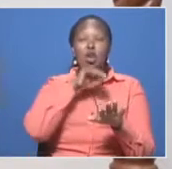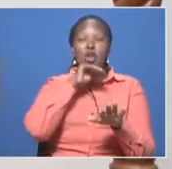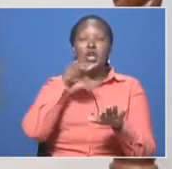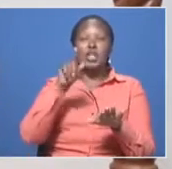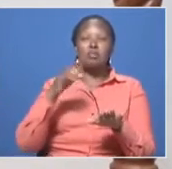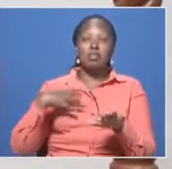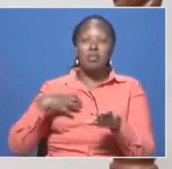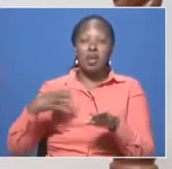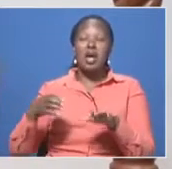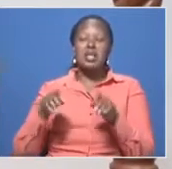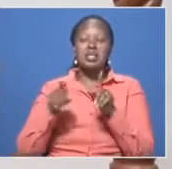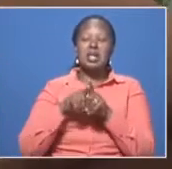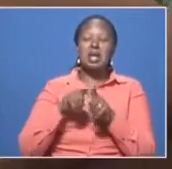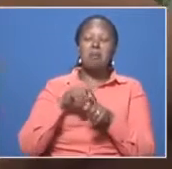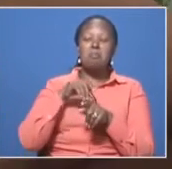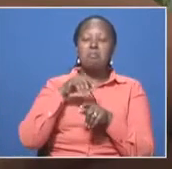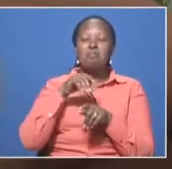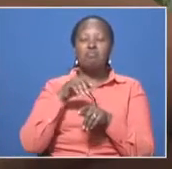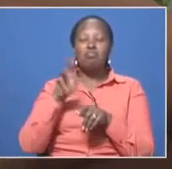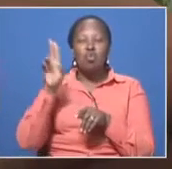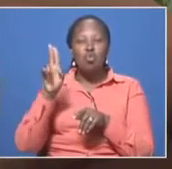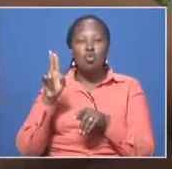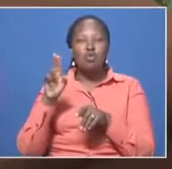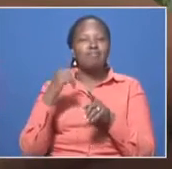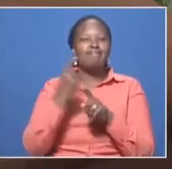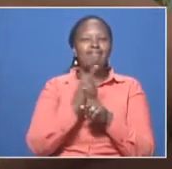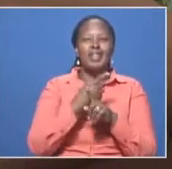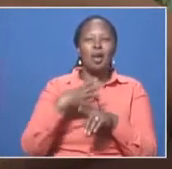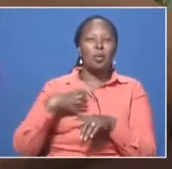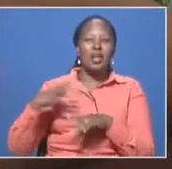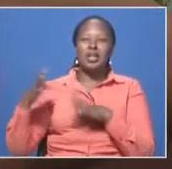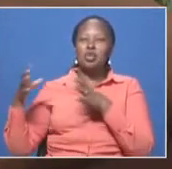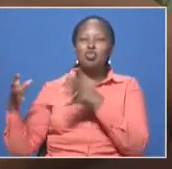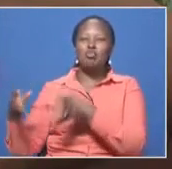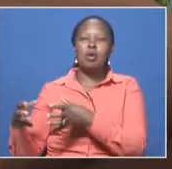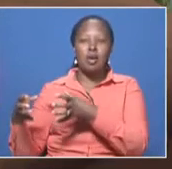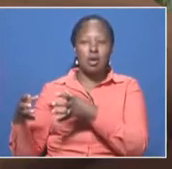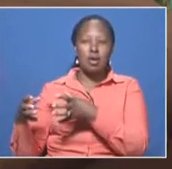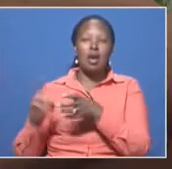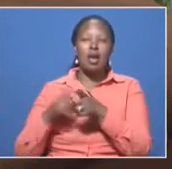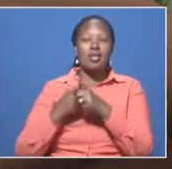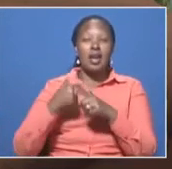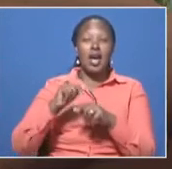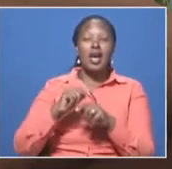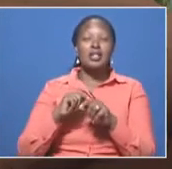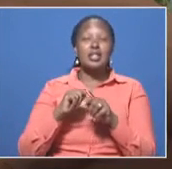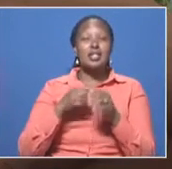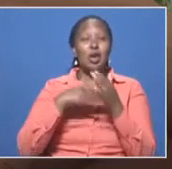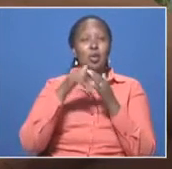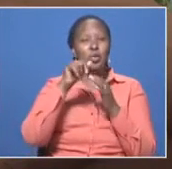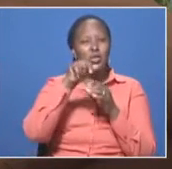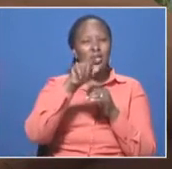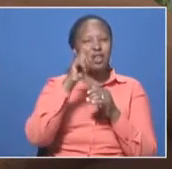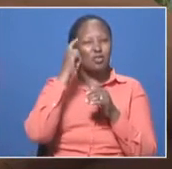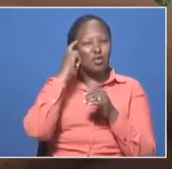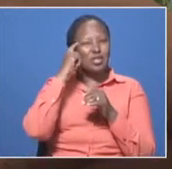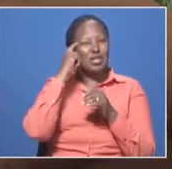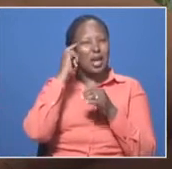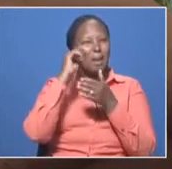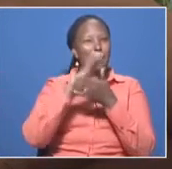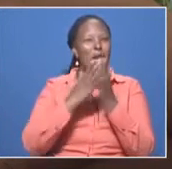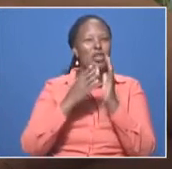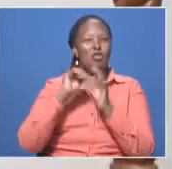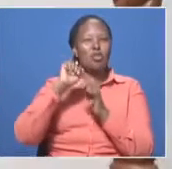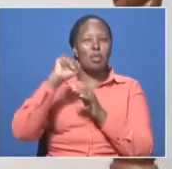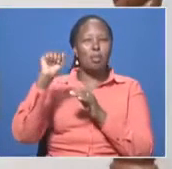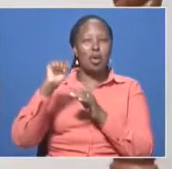or the Kenyattas are the dynasties or what have you. So let's start with, do you consider yourself as part of a